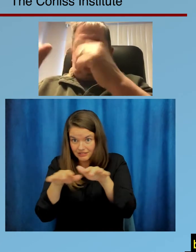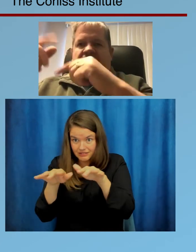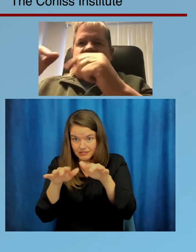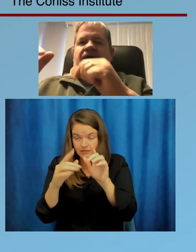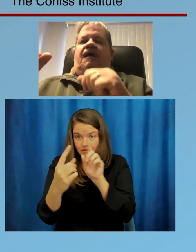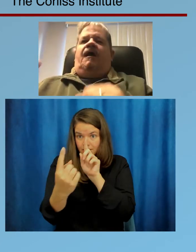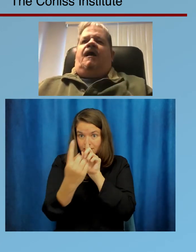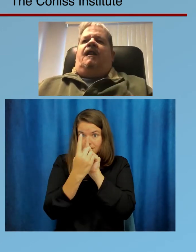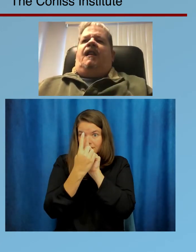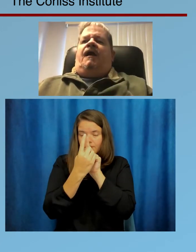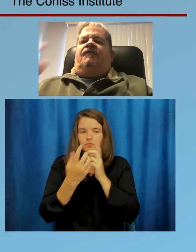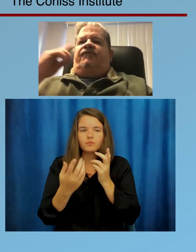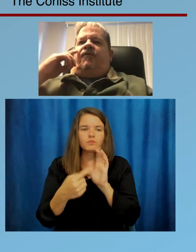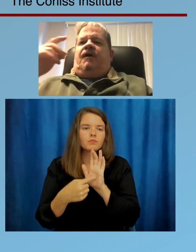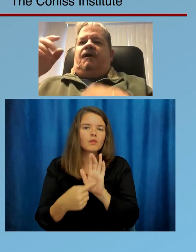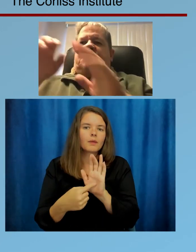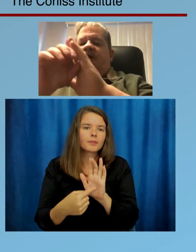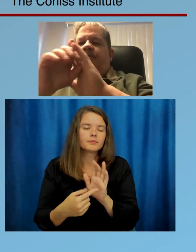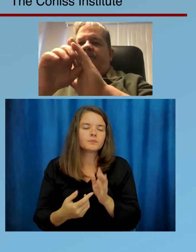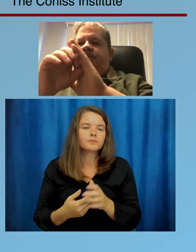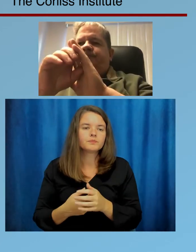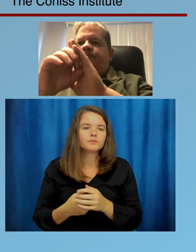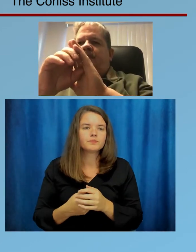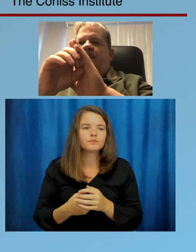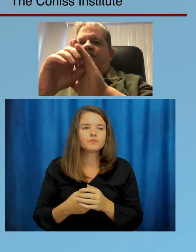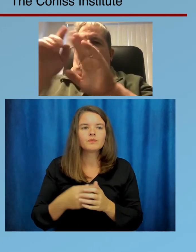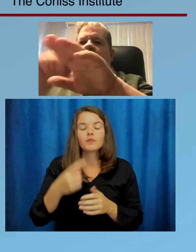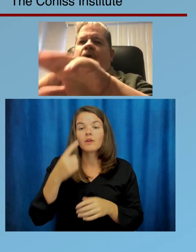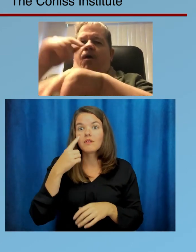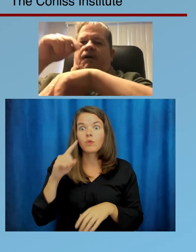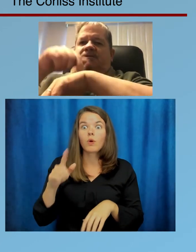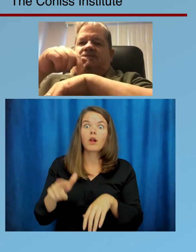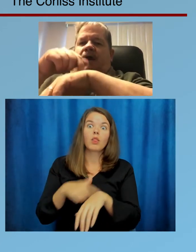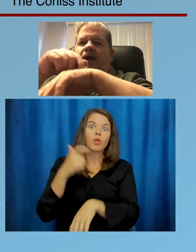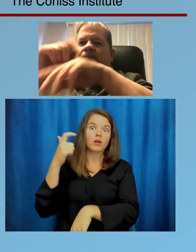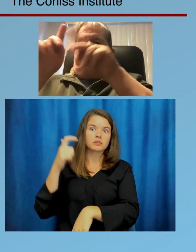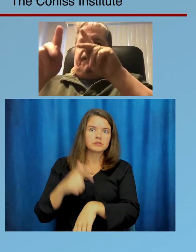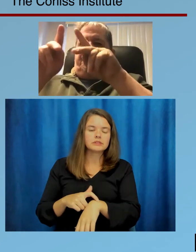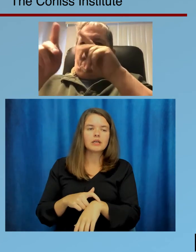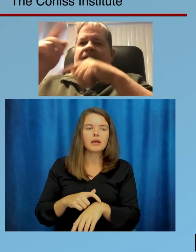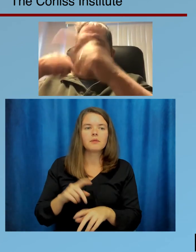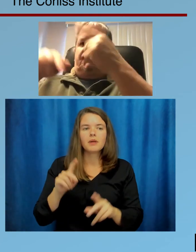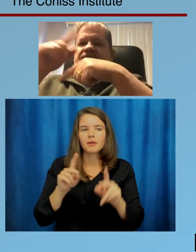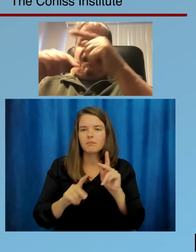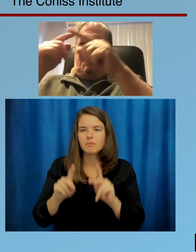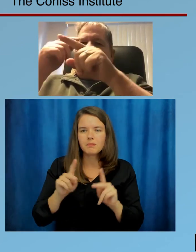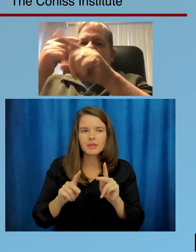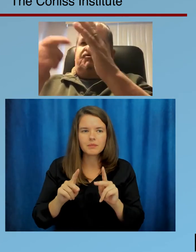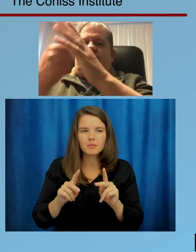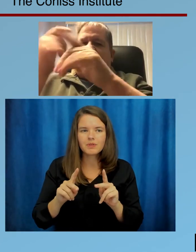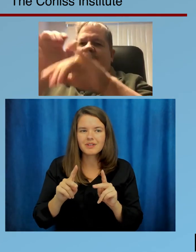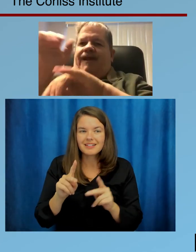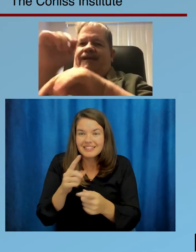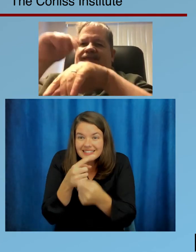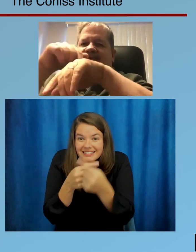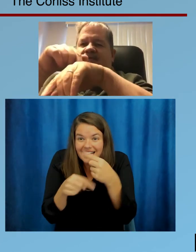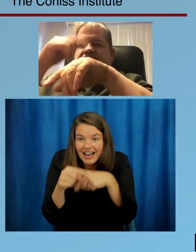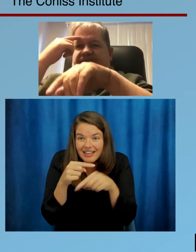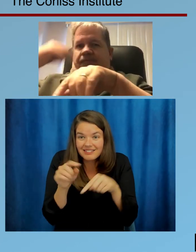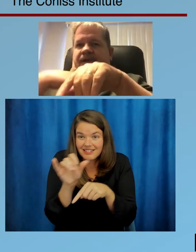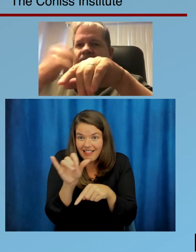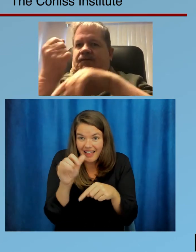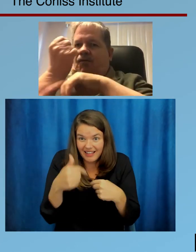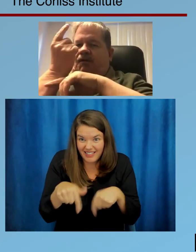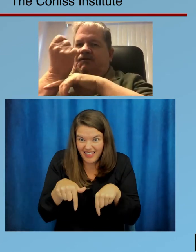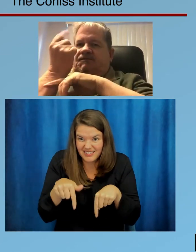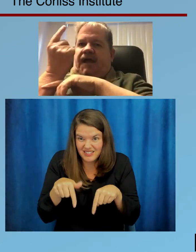signs and stuff. Like, for example, for the longest time, people had to sign just like this